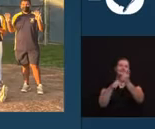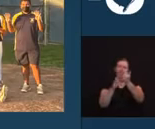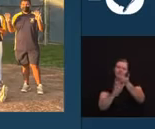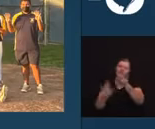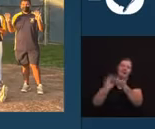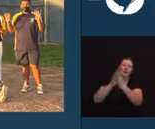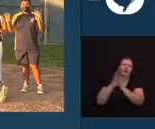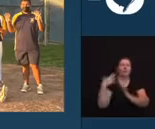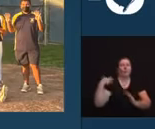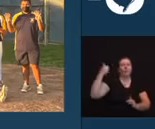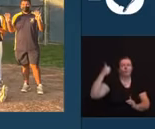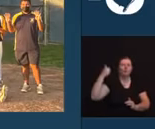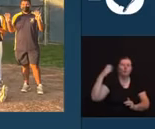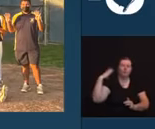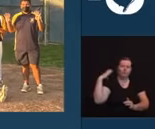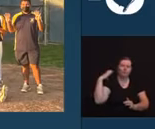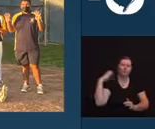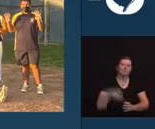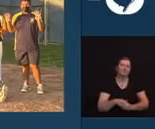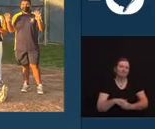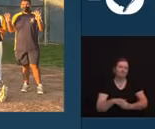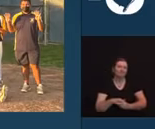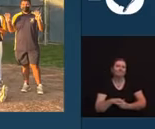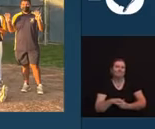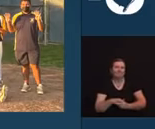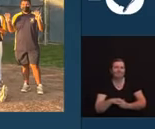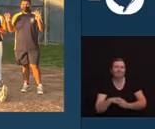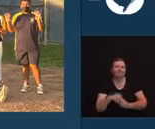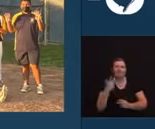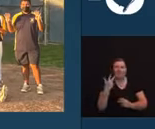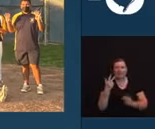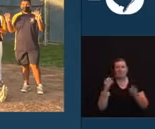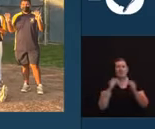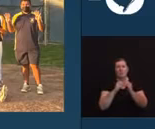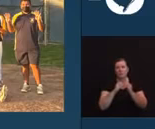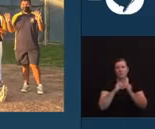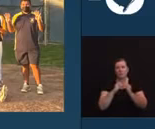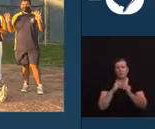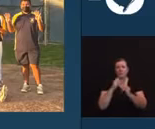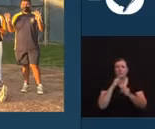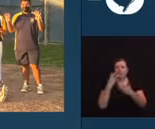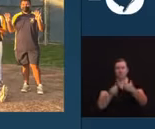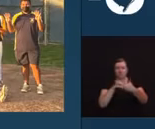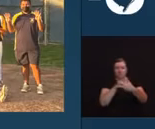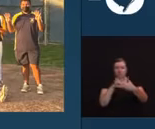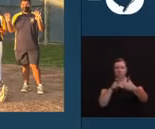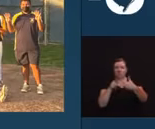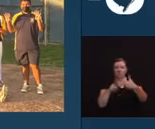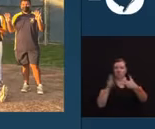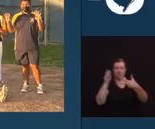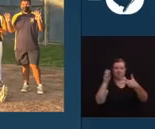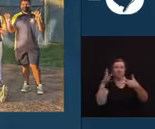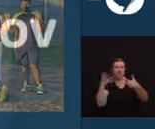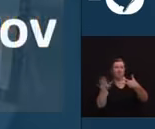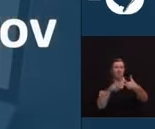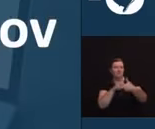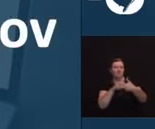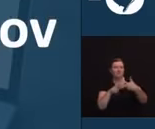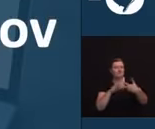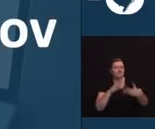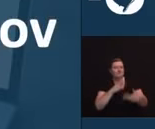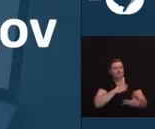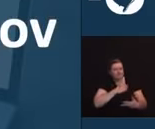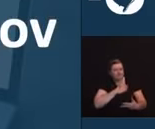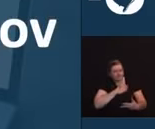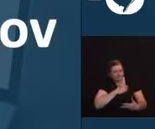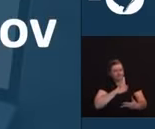three more from among more than 16,000 New Jerseyans who have been lost throughout this pandemic. For them and for